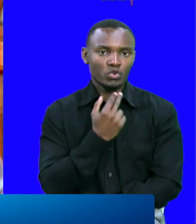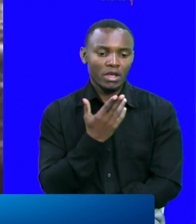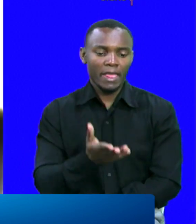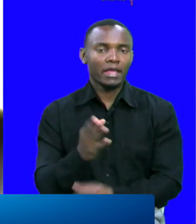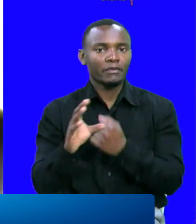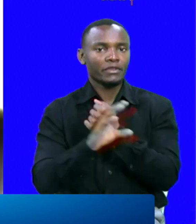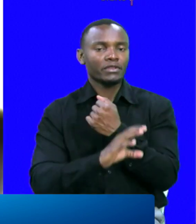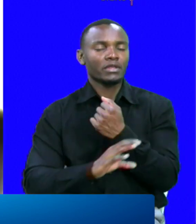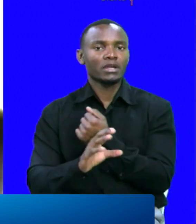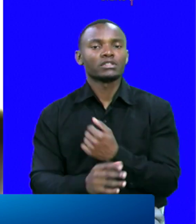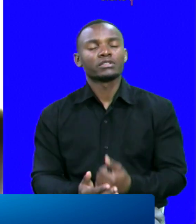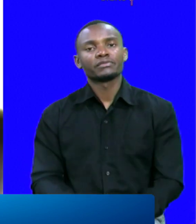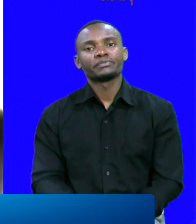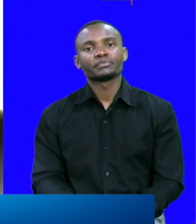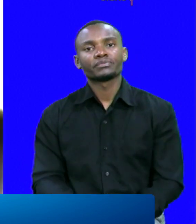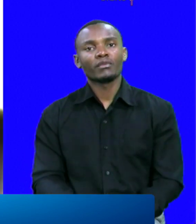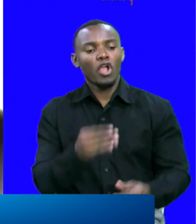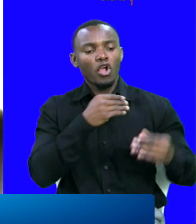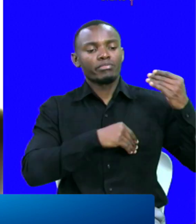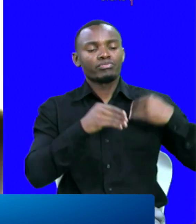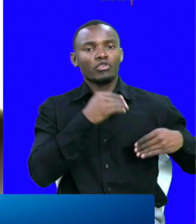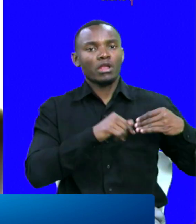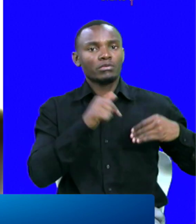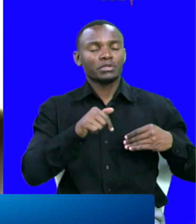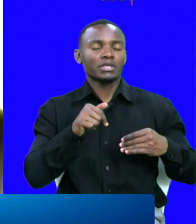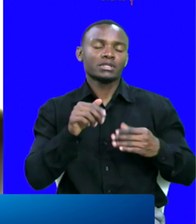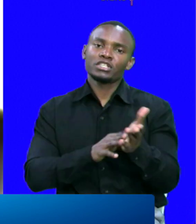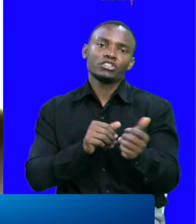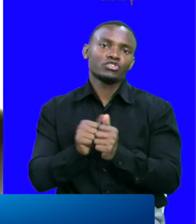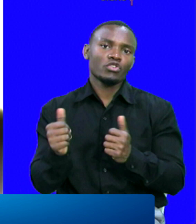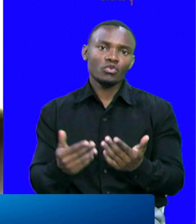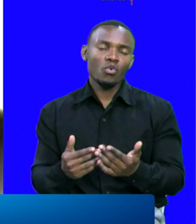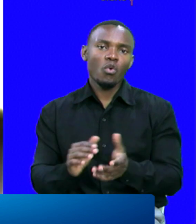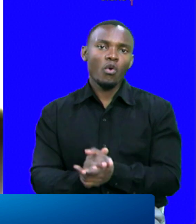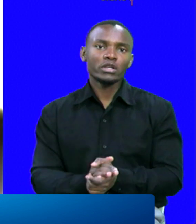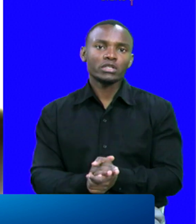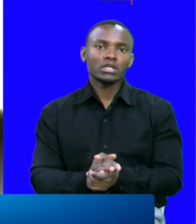different situation pertaining, because that's the time we expect stocks of